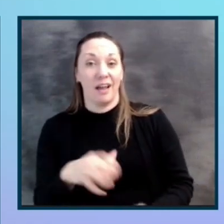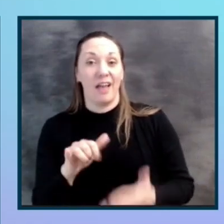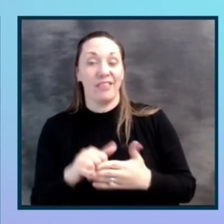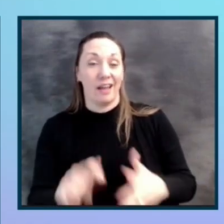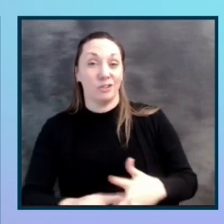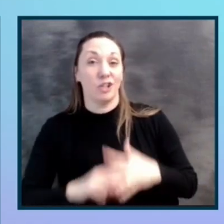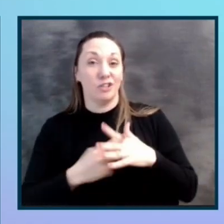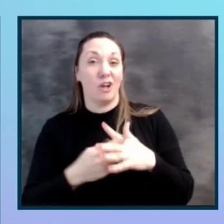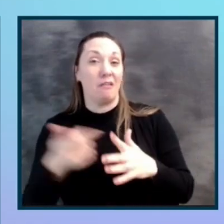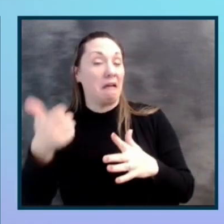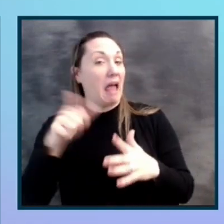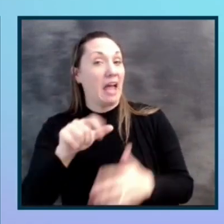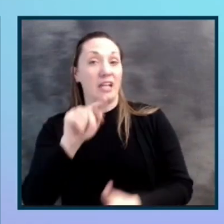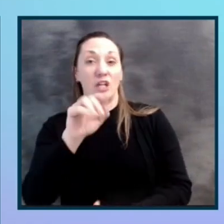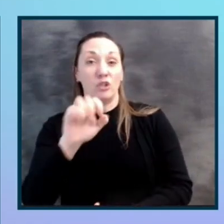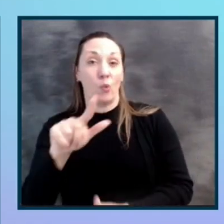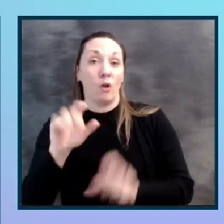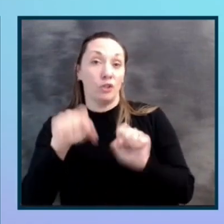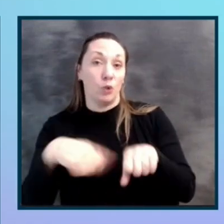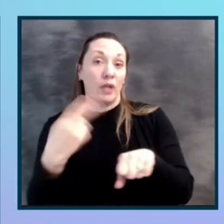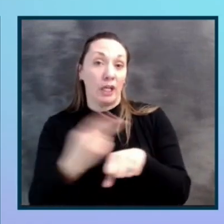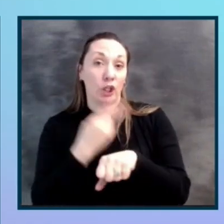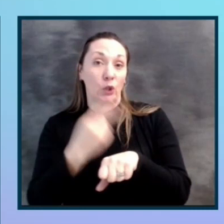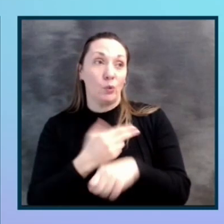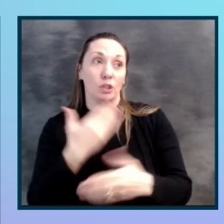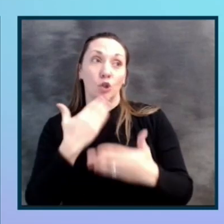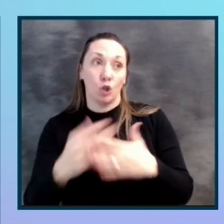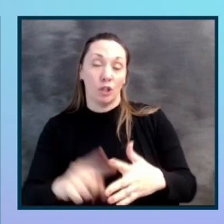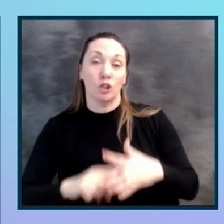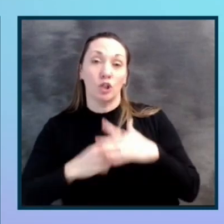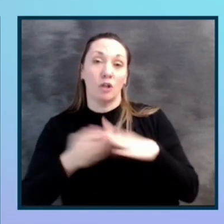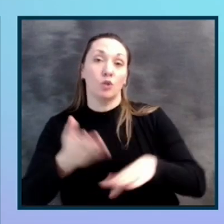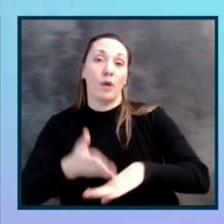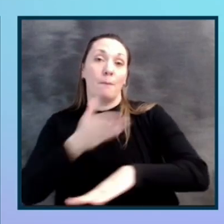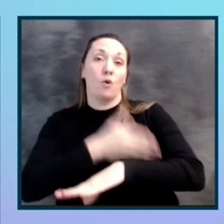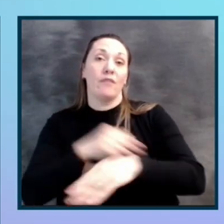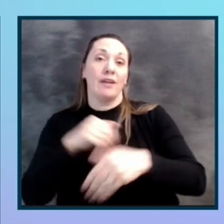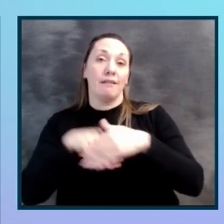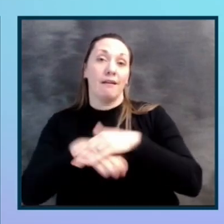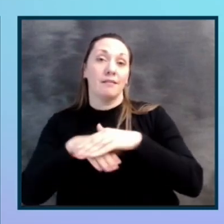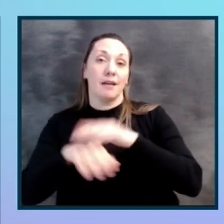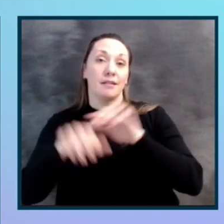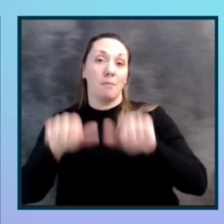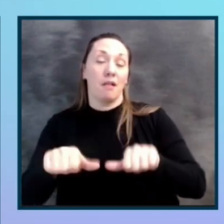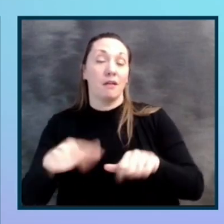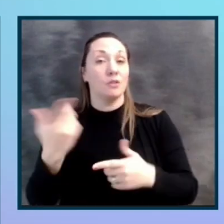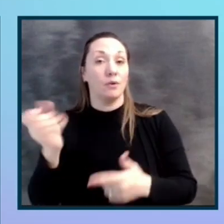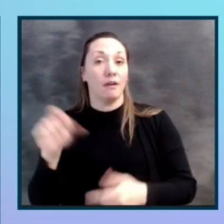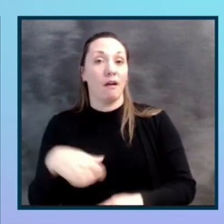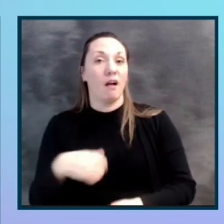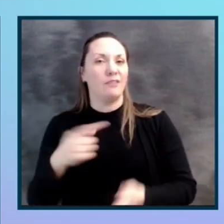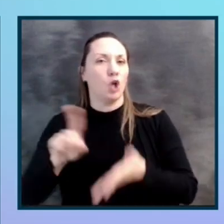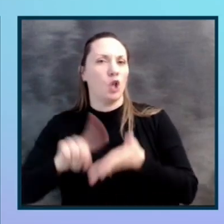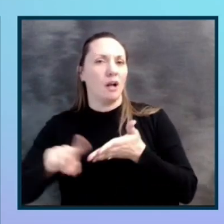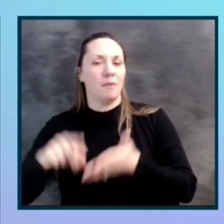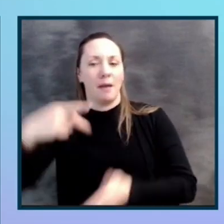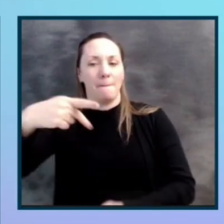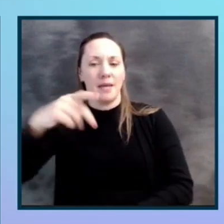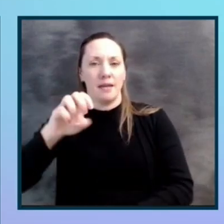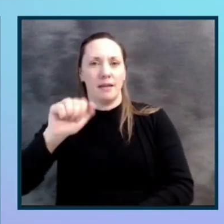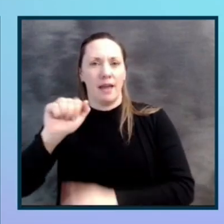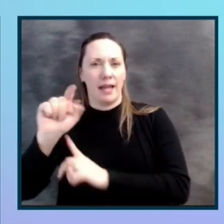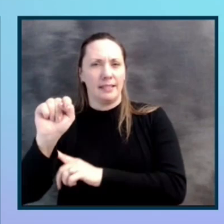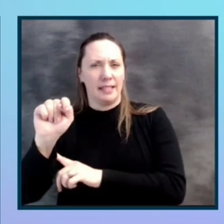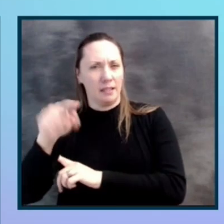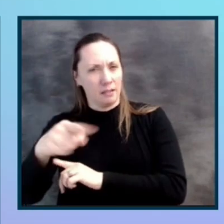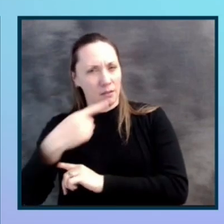mean, any tool that you can use is a good start to improving your accessibility. So yeah, I'll have to look that one up. PEAT is what you